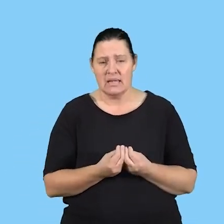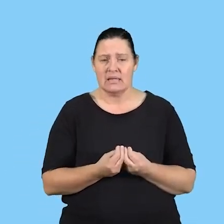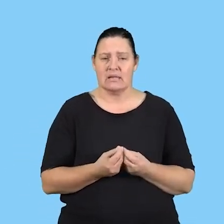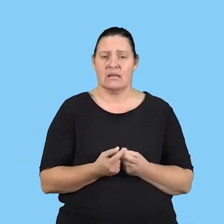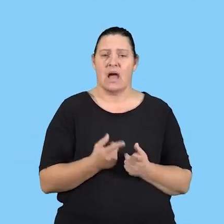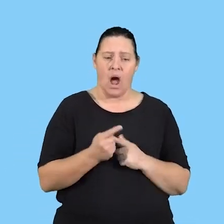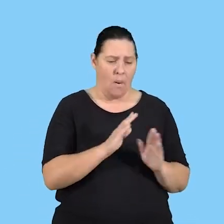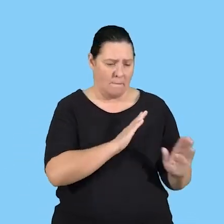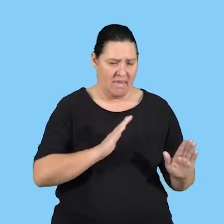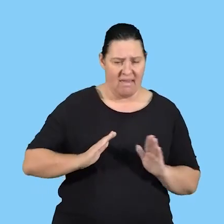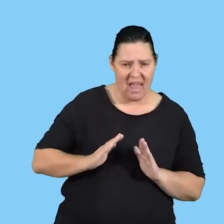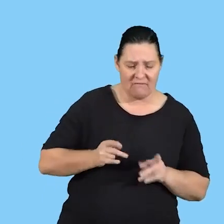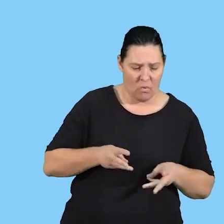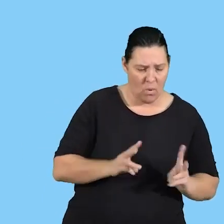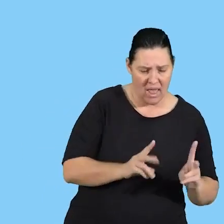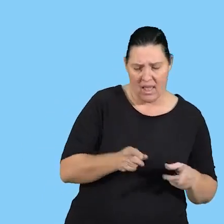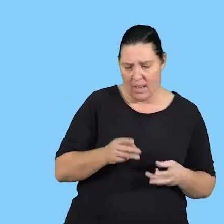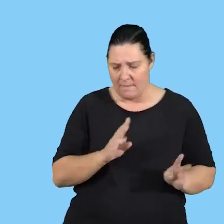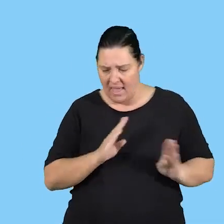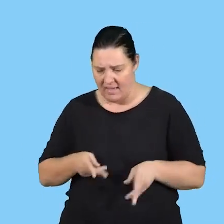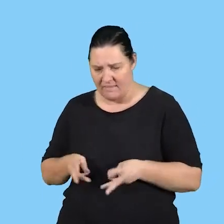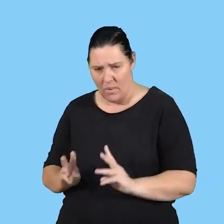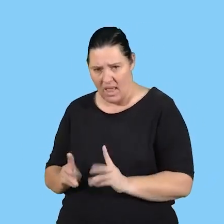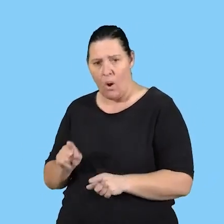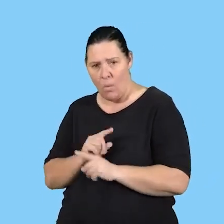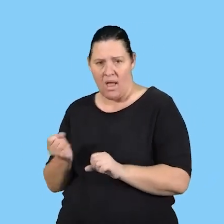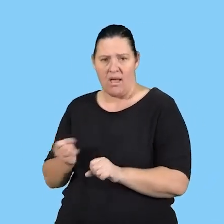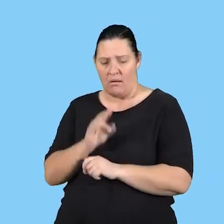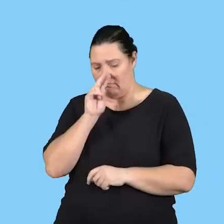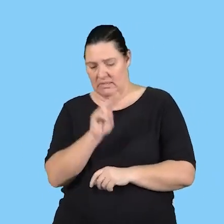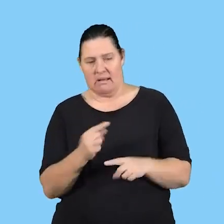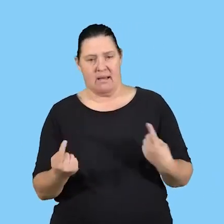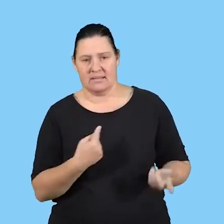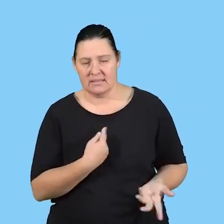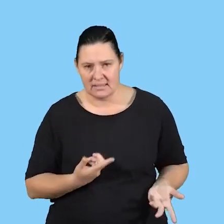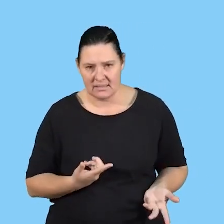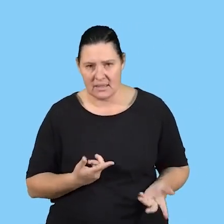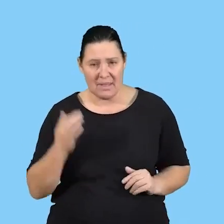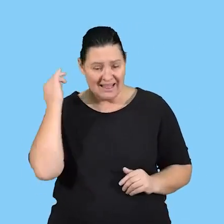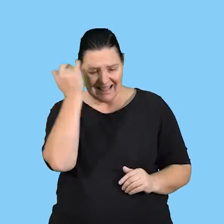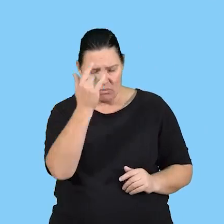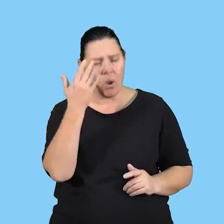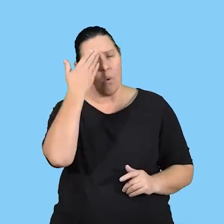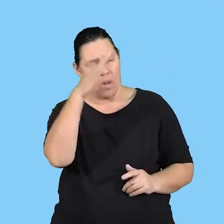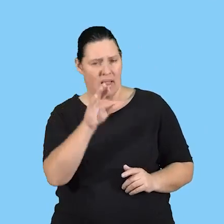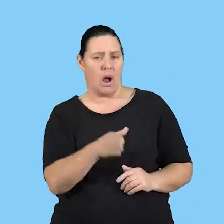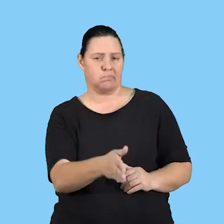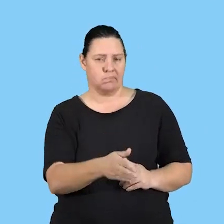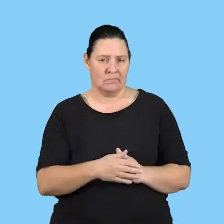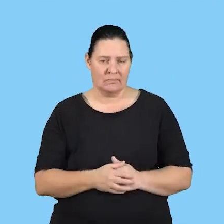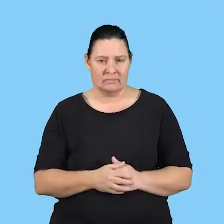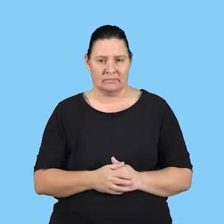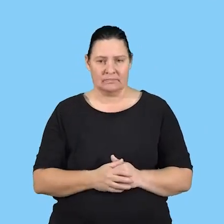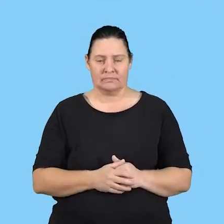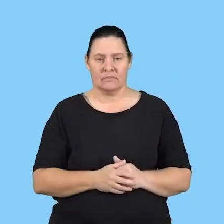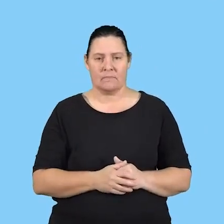how substances behave in a particular way because of things that cannot be seen, but that are theoretically known to